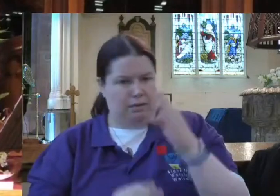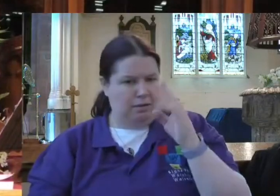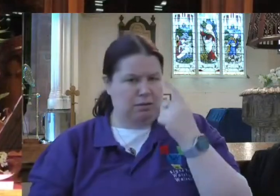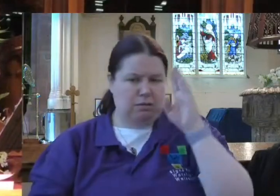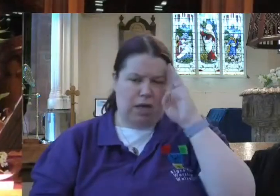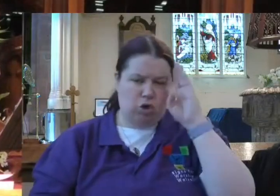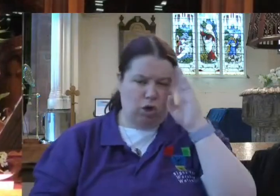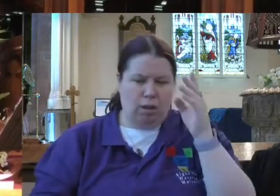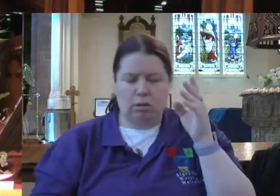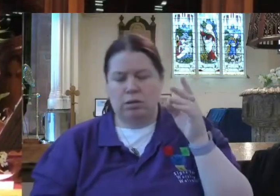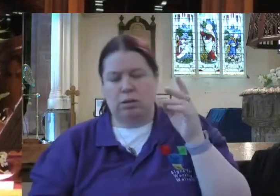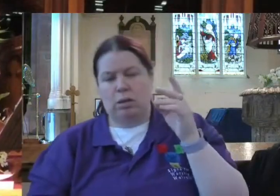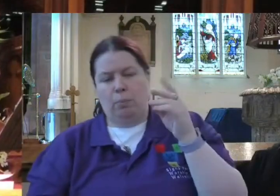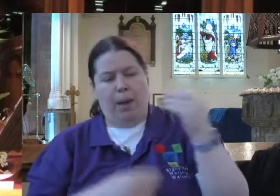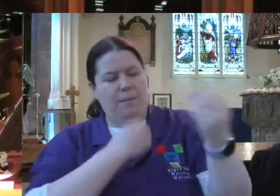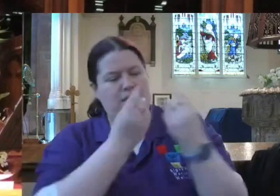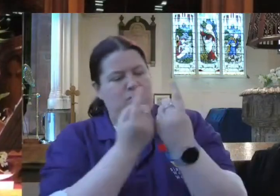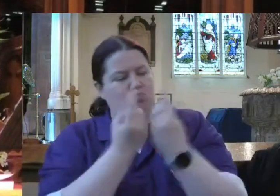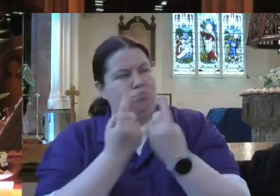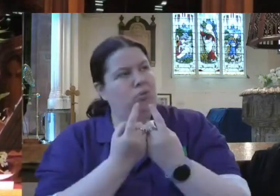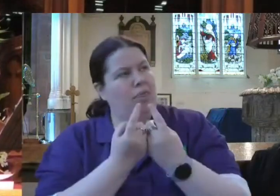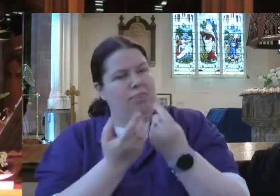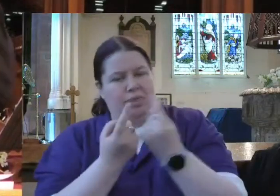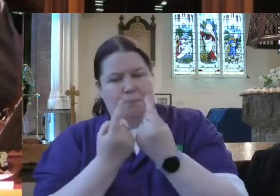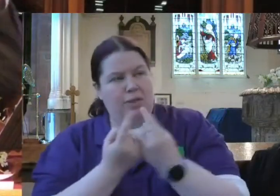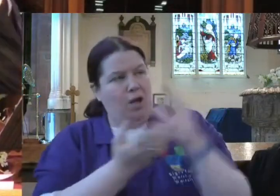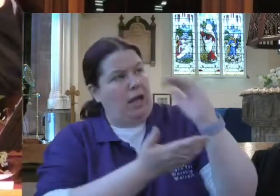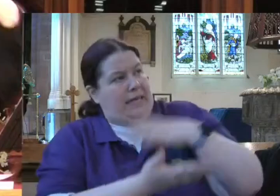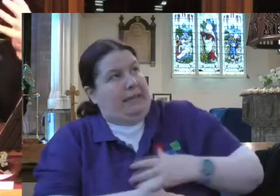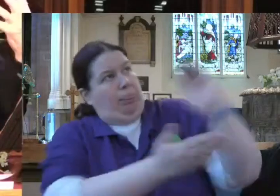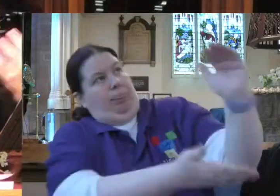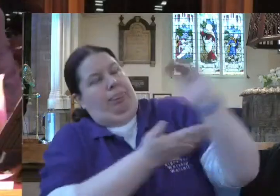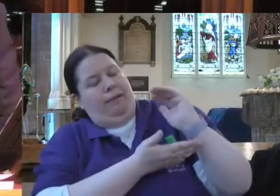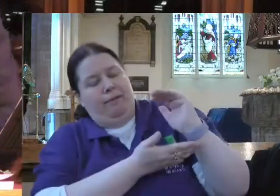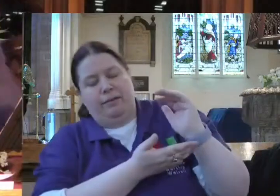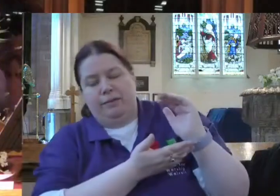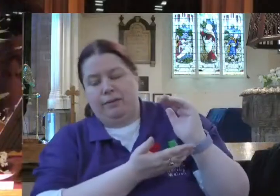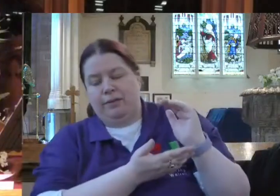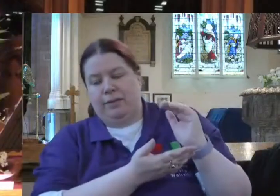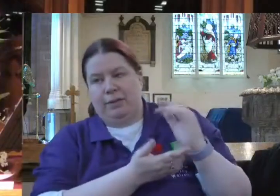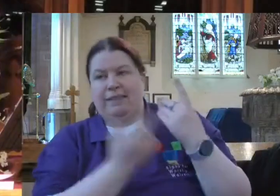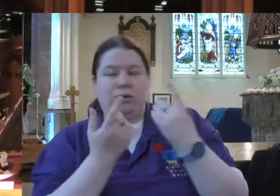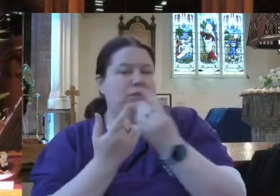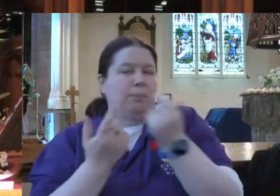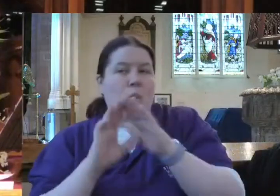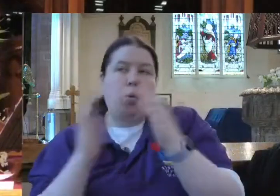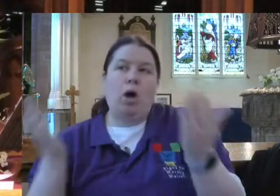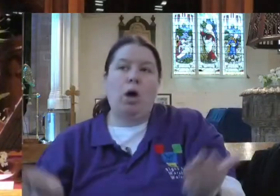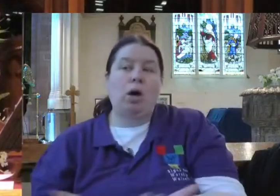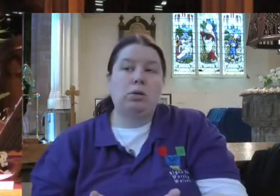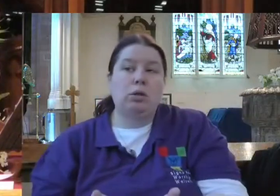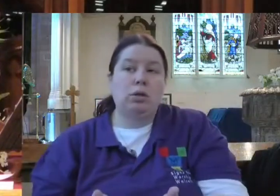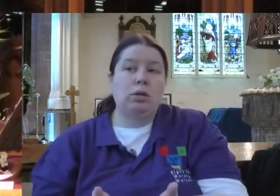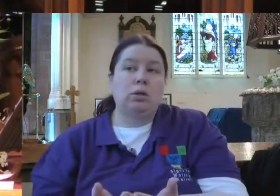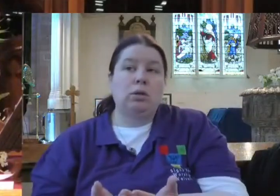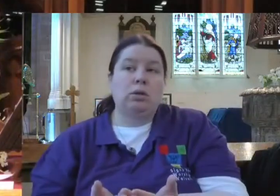thinking, well, when God rewards me, it's going to be materialistic. It's going to give me things. You know, there are some people in the wider world who say that God will